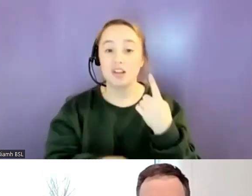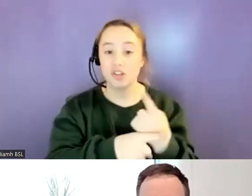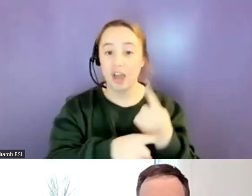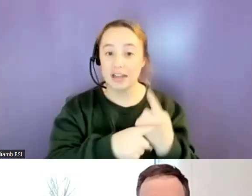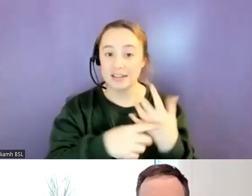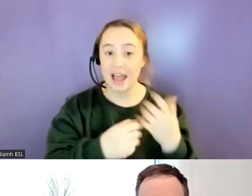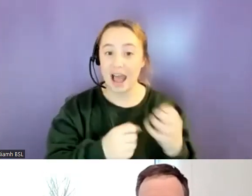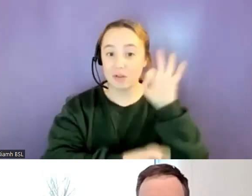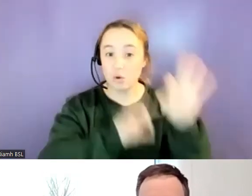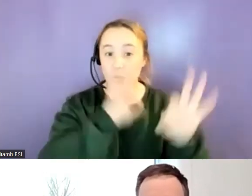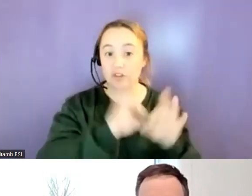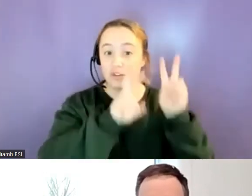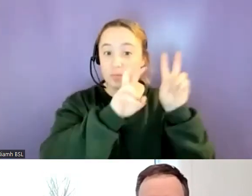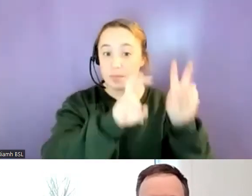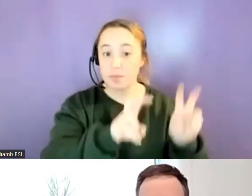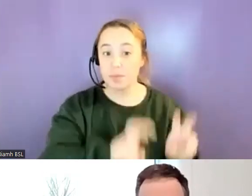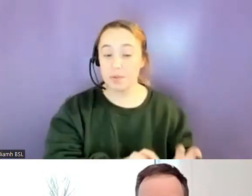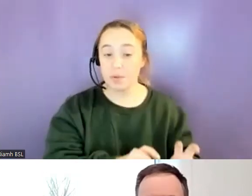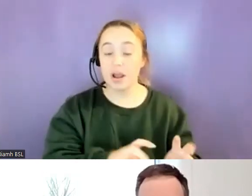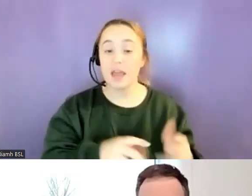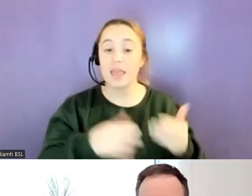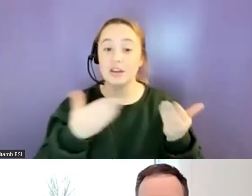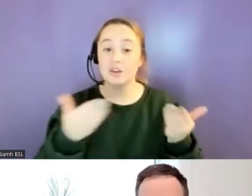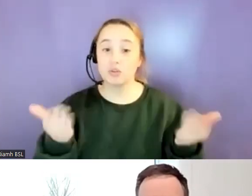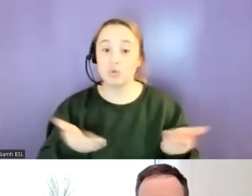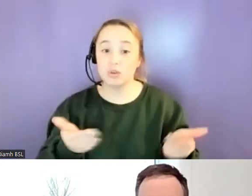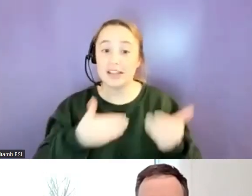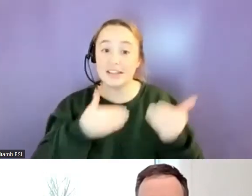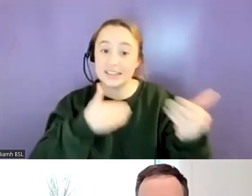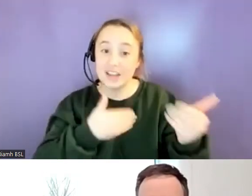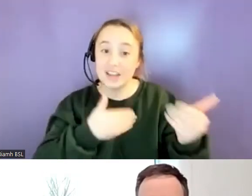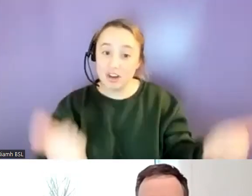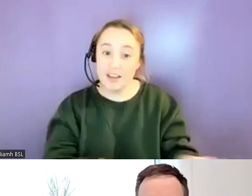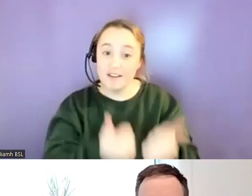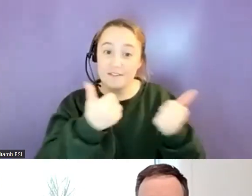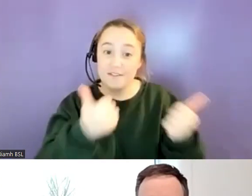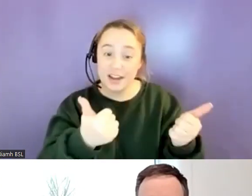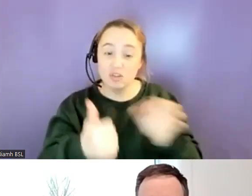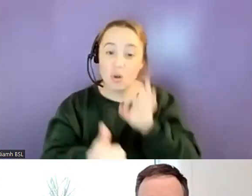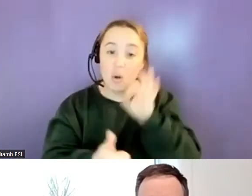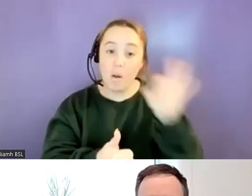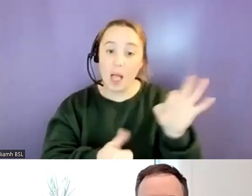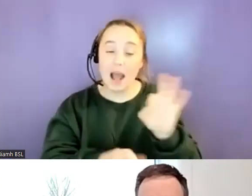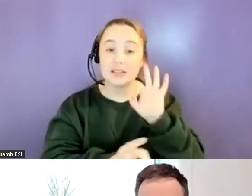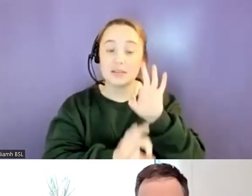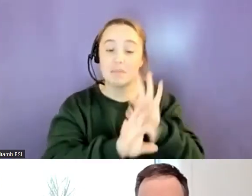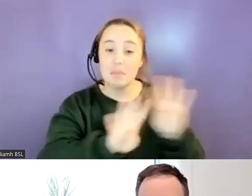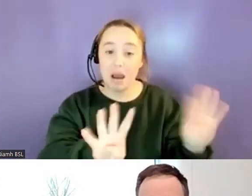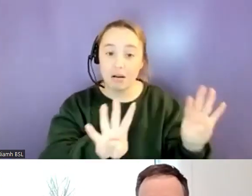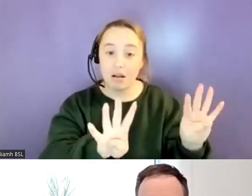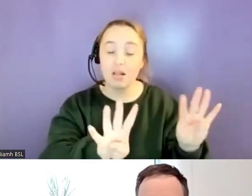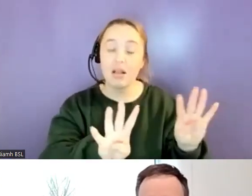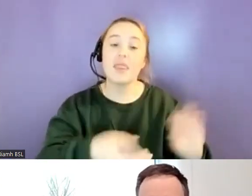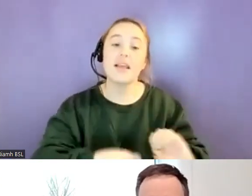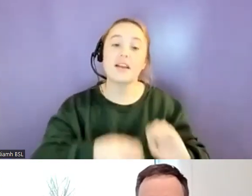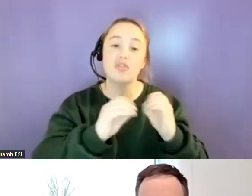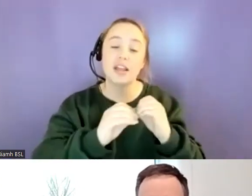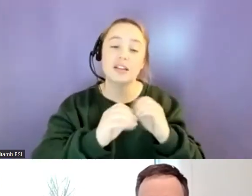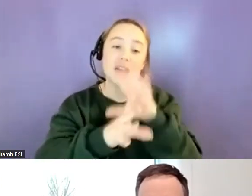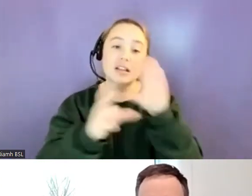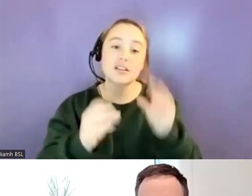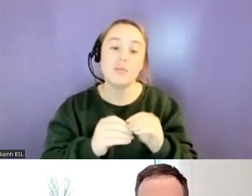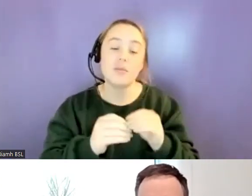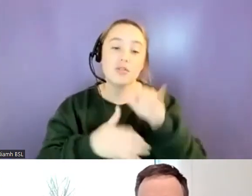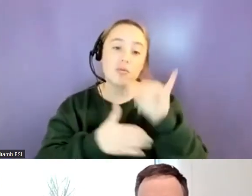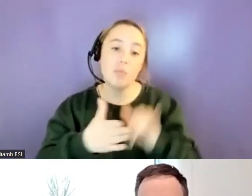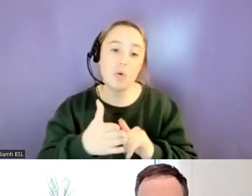will put those to the panel after today's session and circulate the responses with that summary report. Also, please